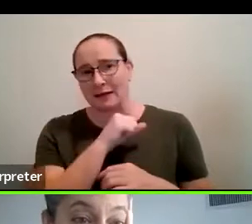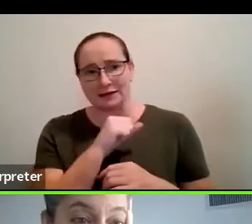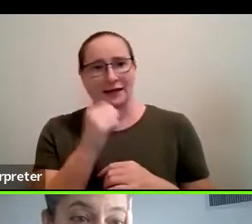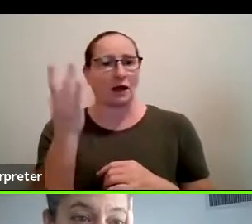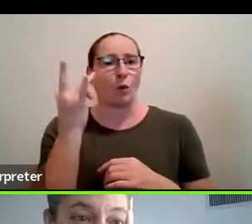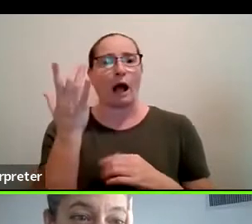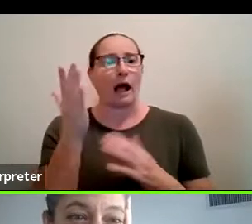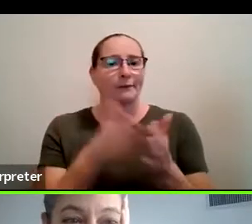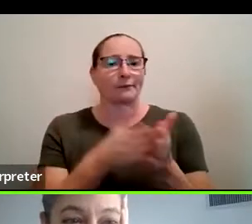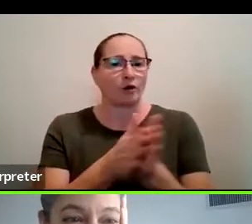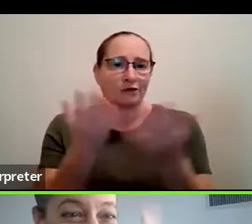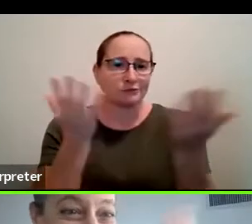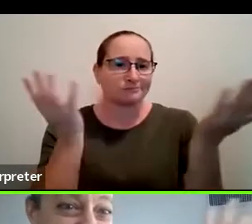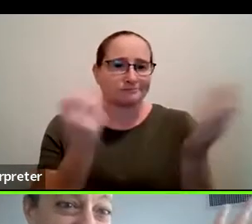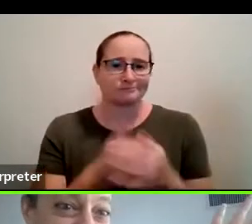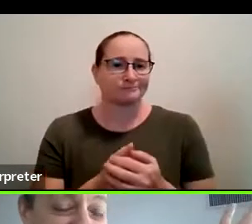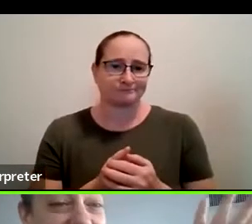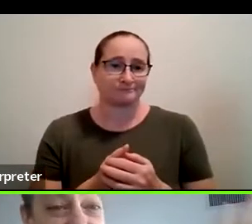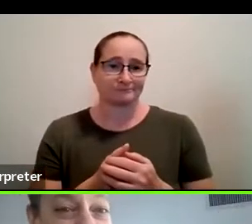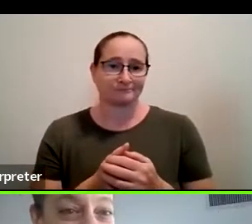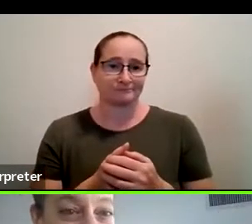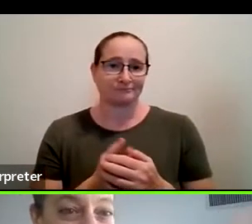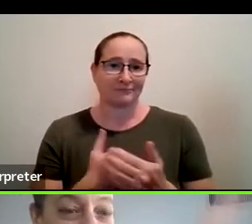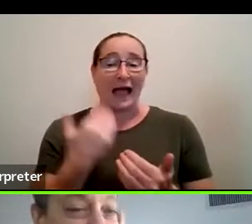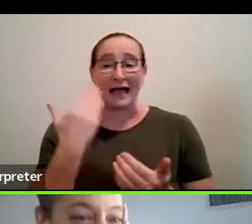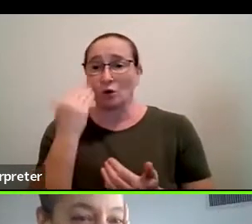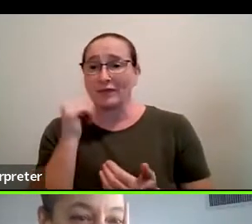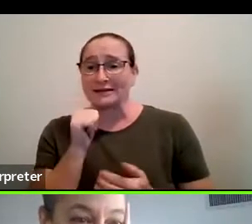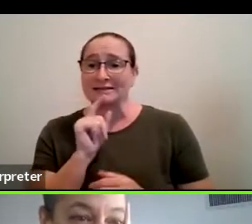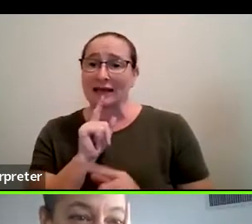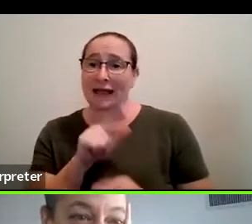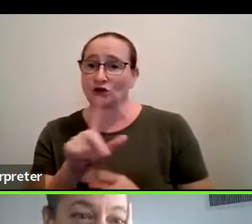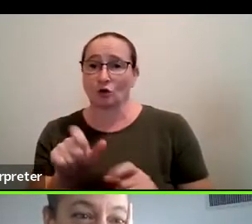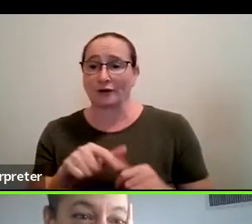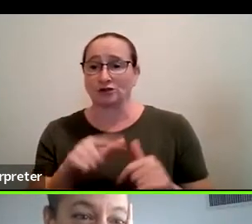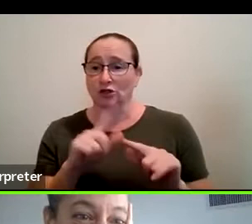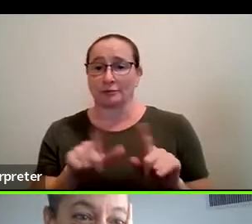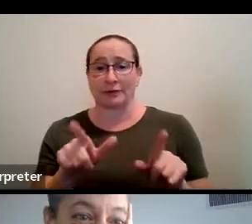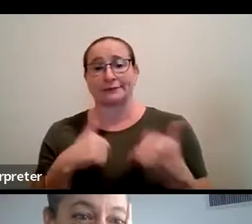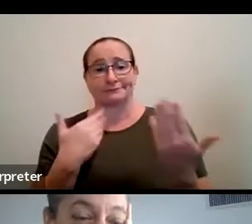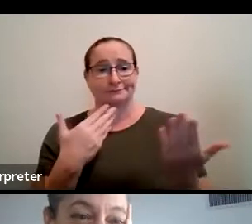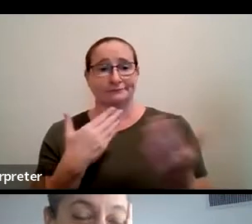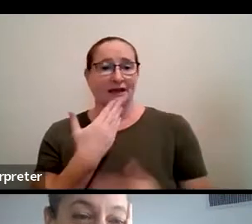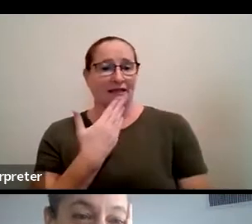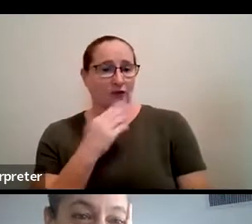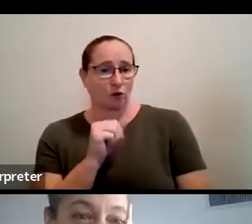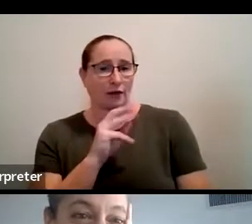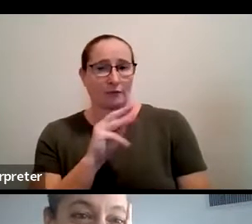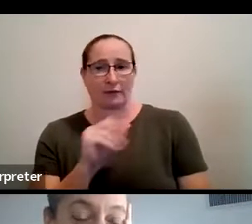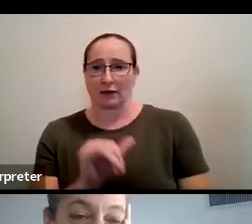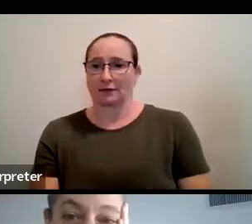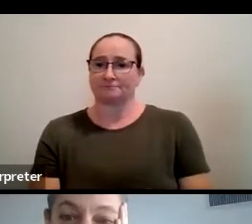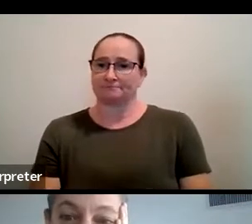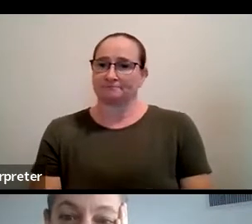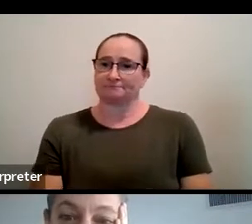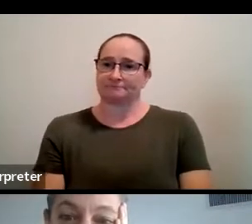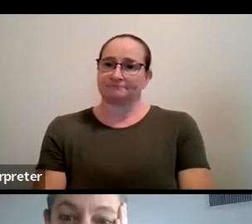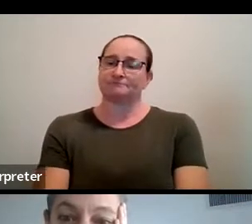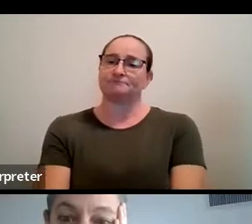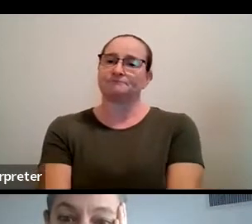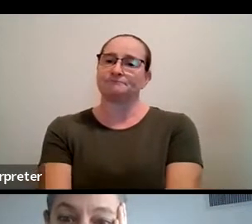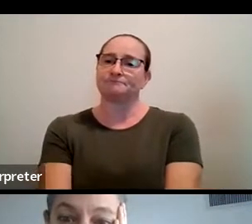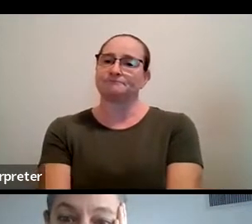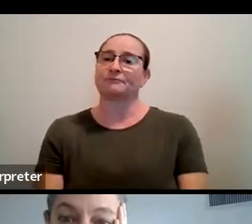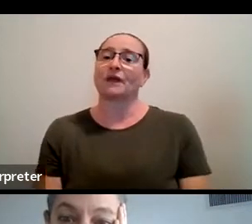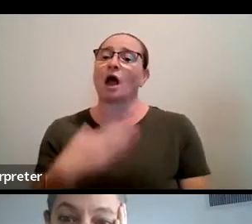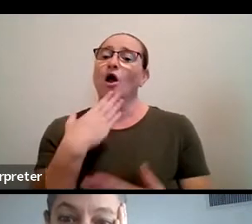motivation. I hope that I know that doesn't answer the question. Thanks, Amy. You know, a related